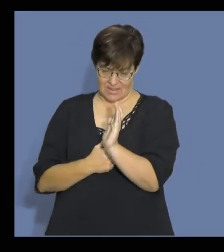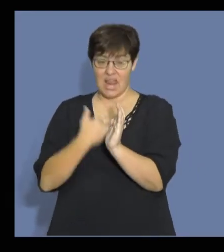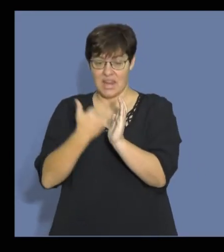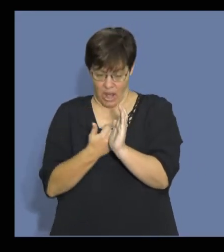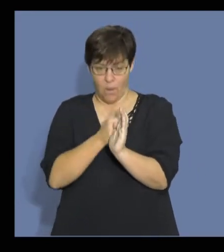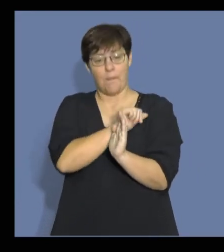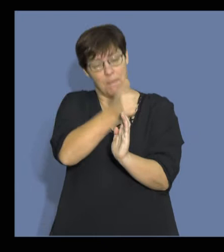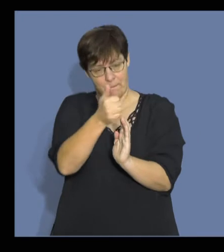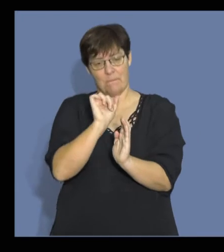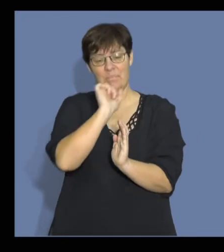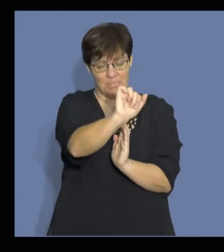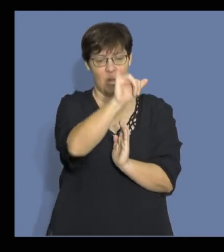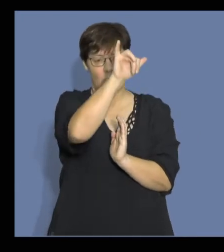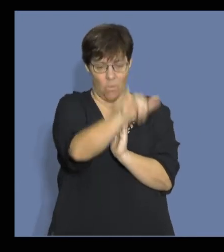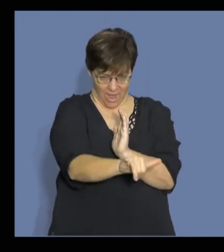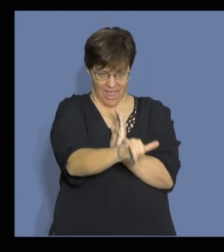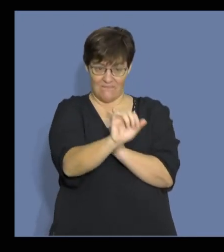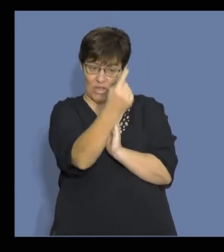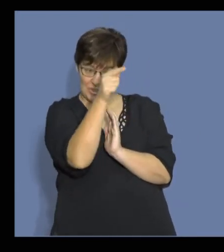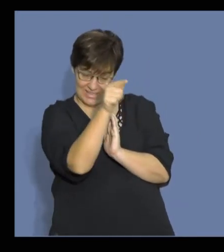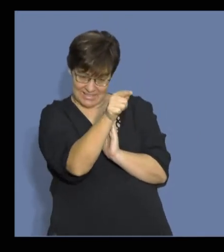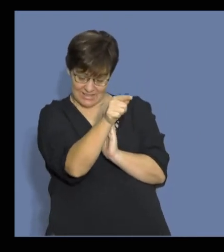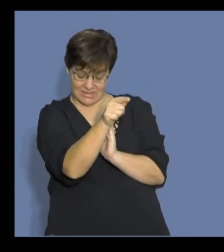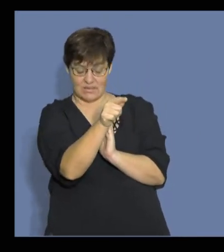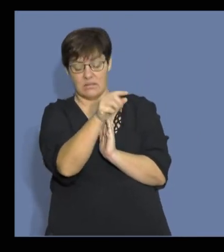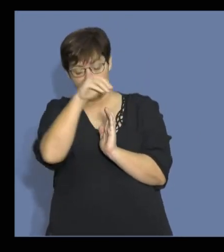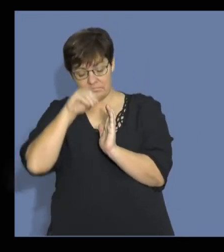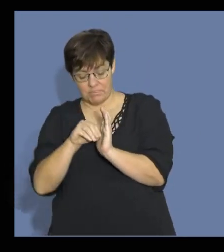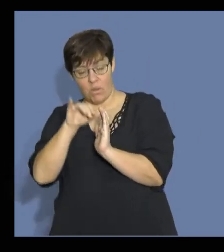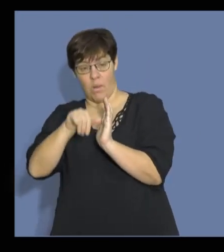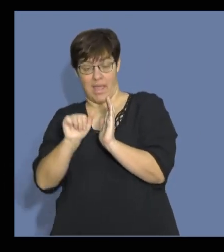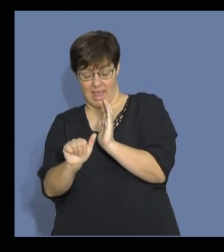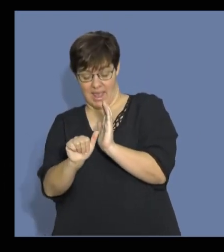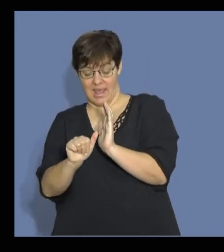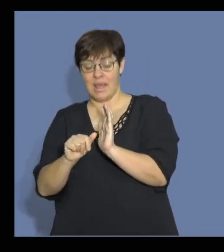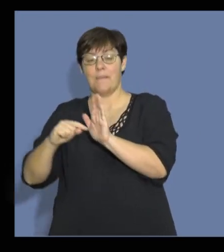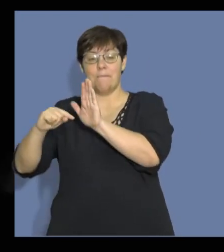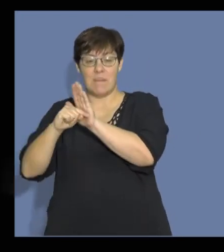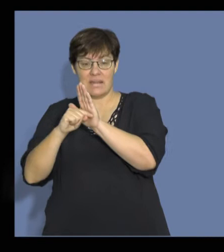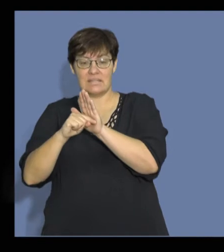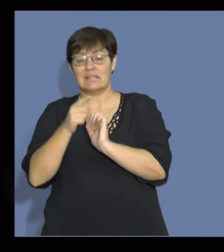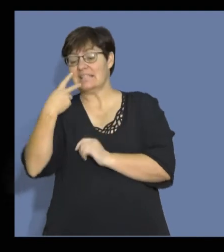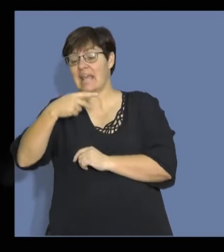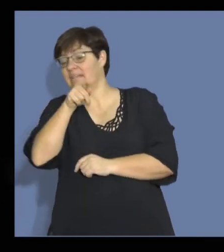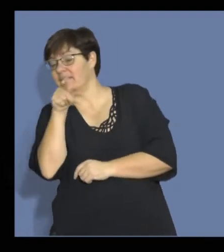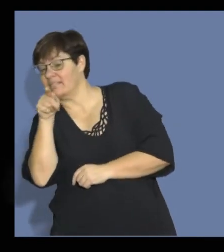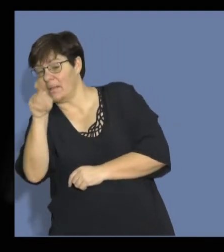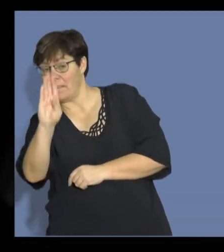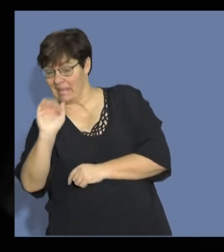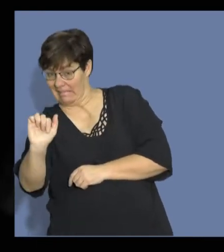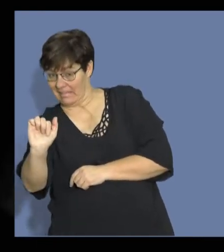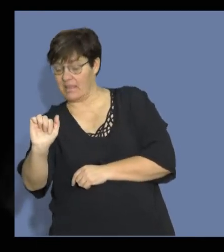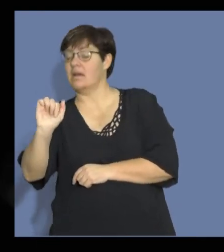brackets, and I'm going to take the y coordinate of the first point. I'm going to subtract the y coordinate of the second